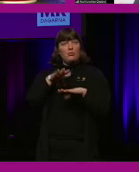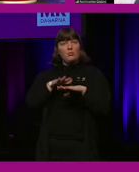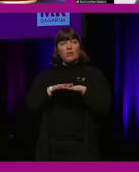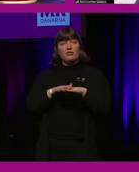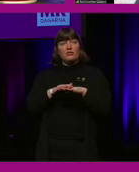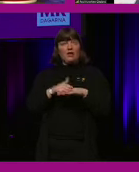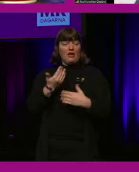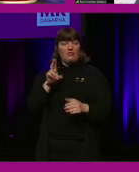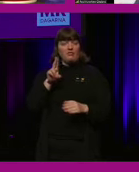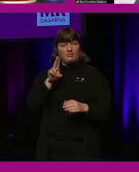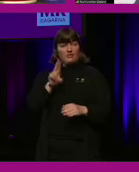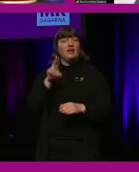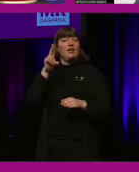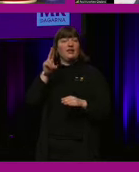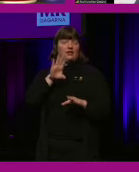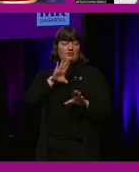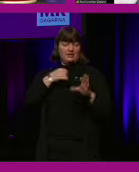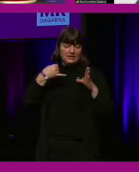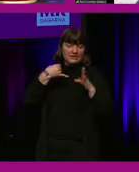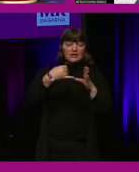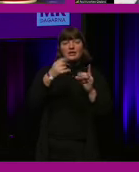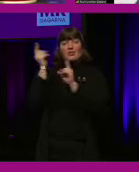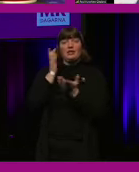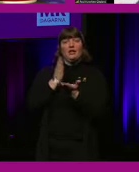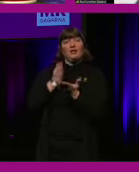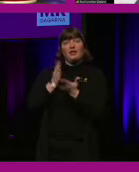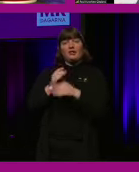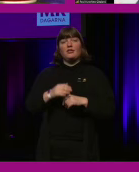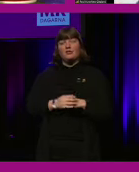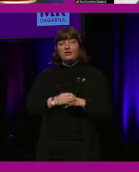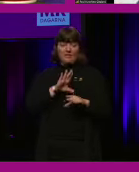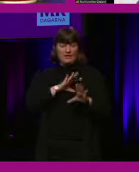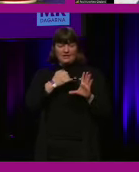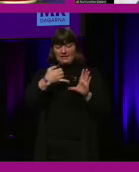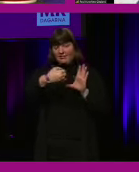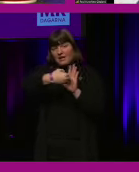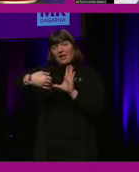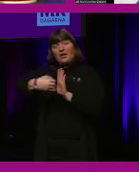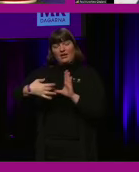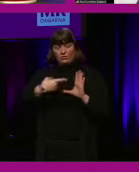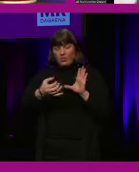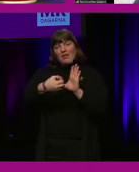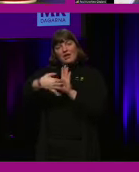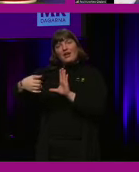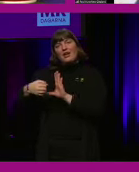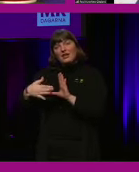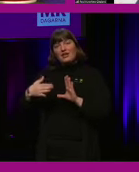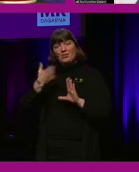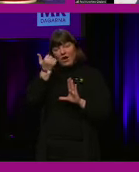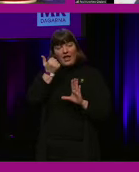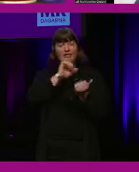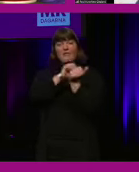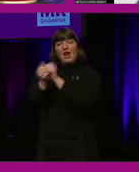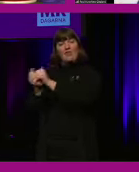embedded within human rights are a set of values, and those values do shift